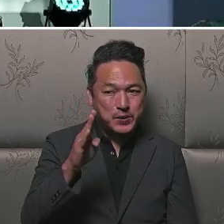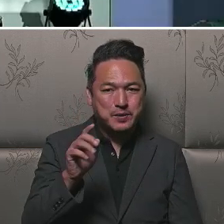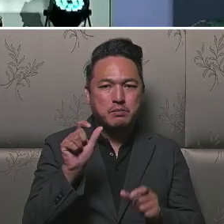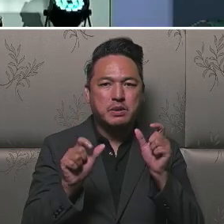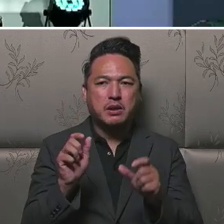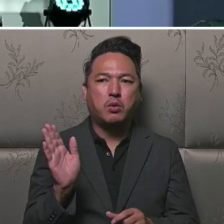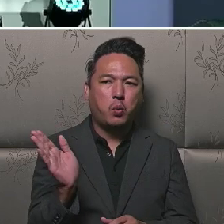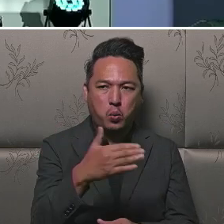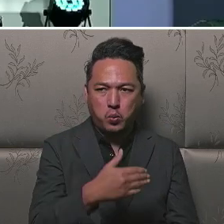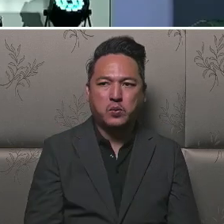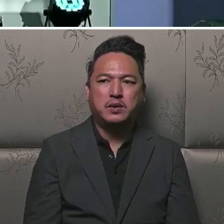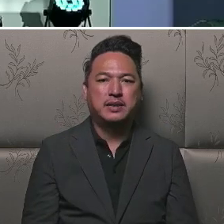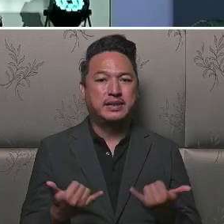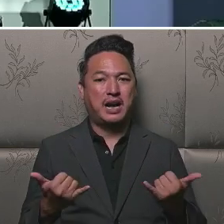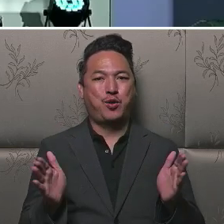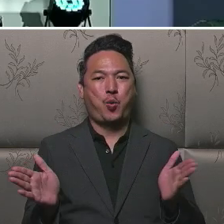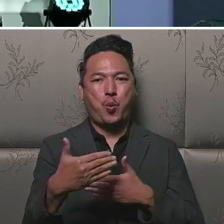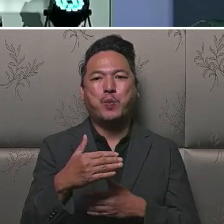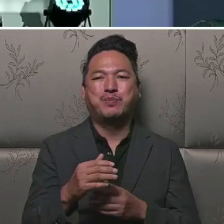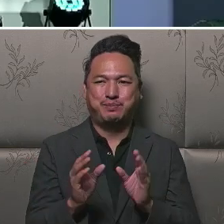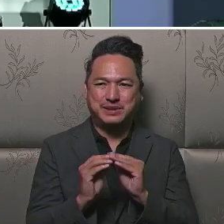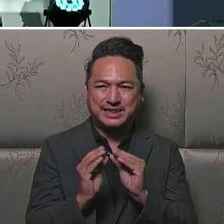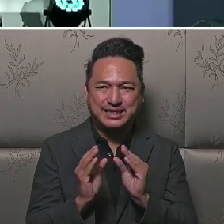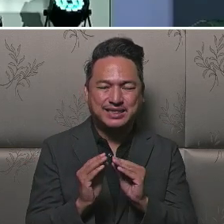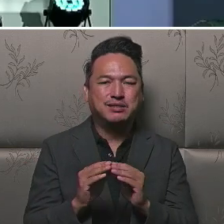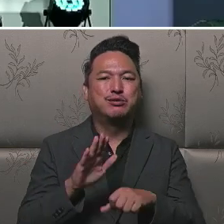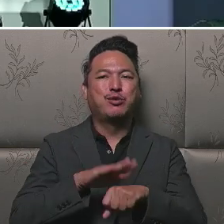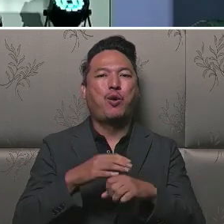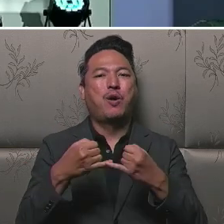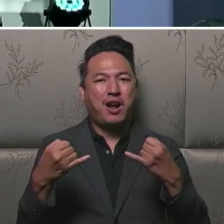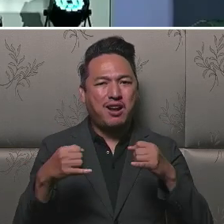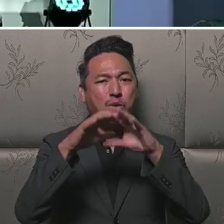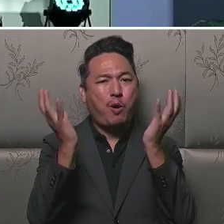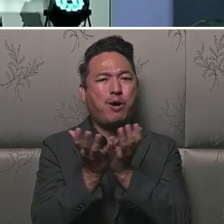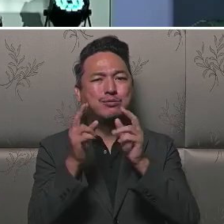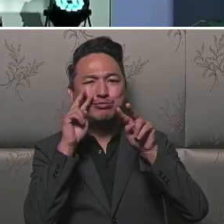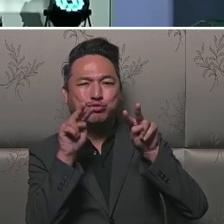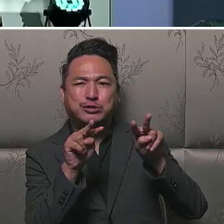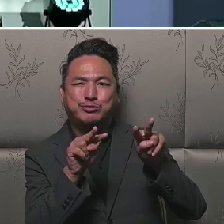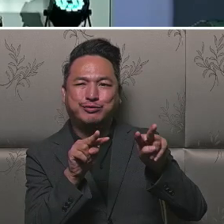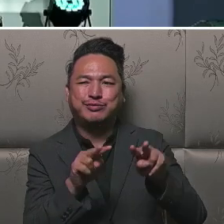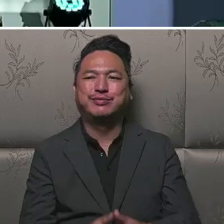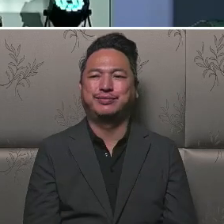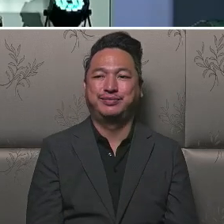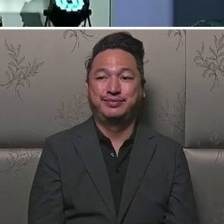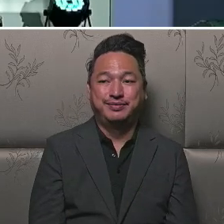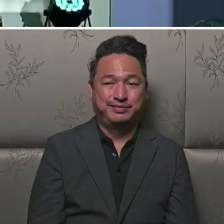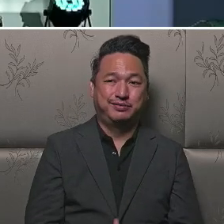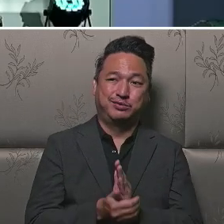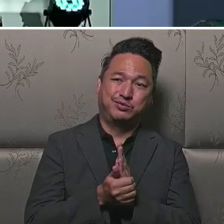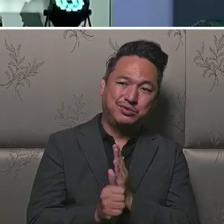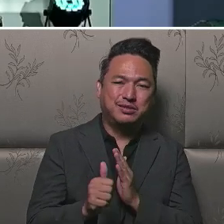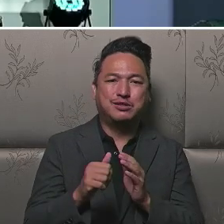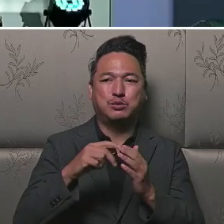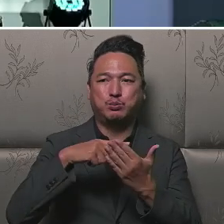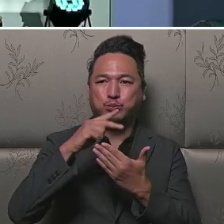Thank you for the kind introduction. My name is Min-Sun Park, Program Specialist at National Institute for Lifelong Education, or NILE in